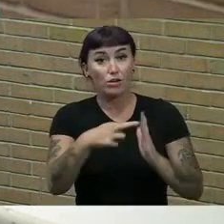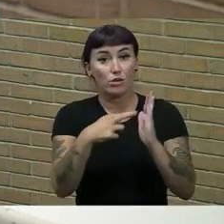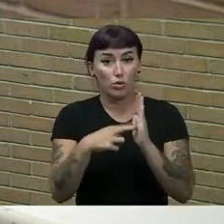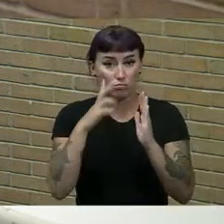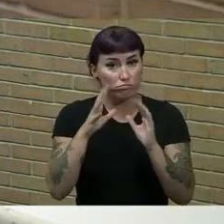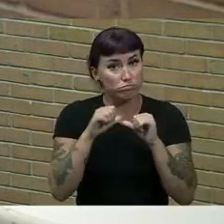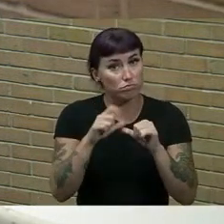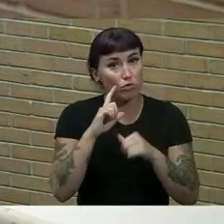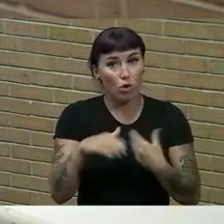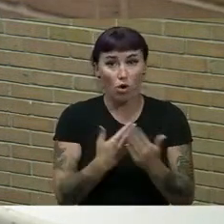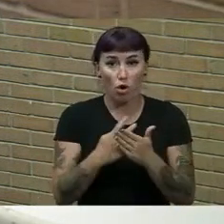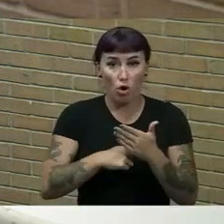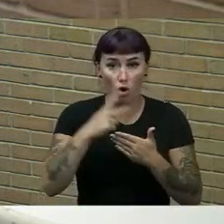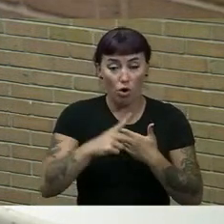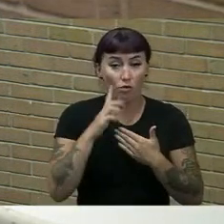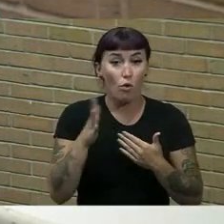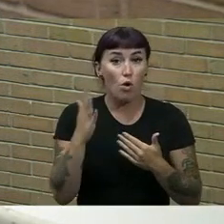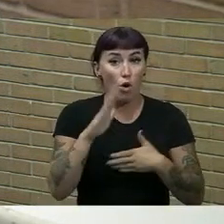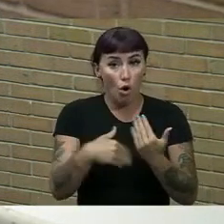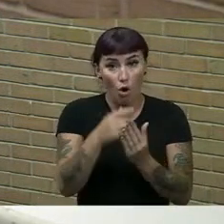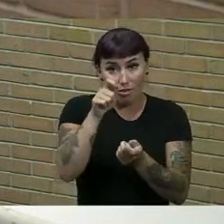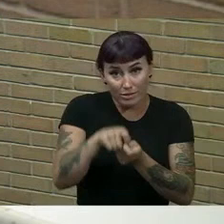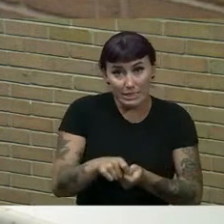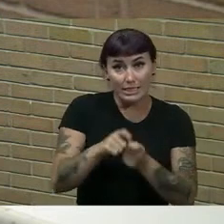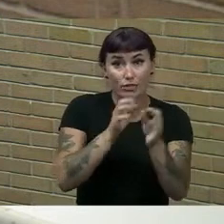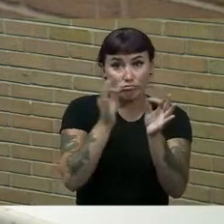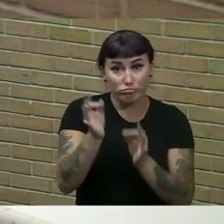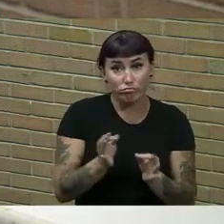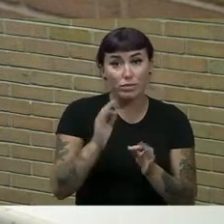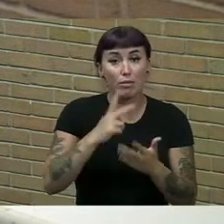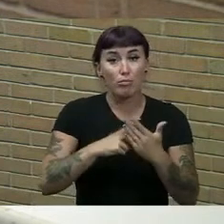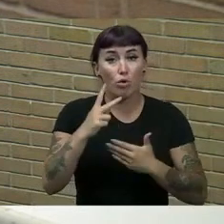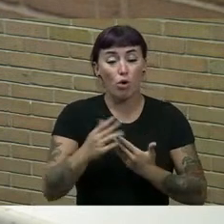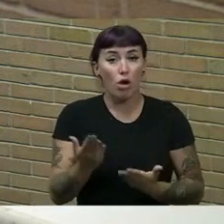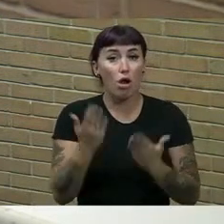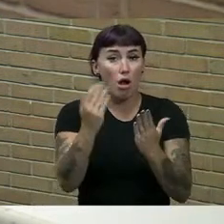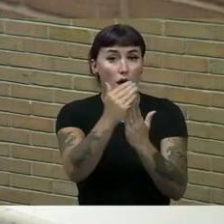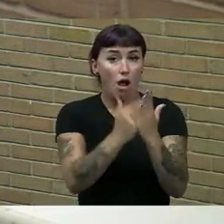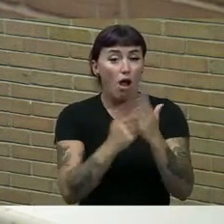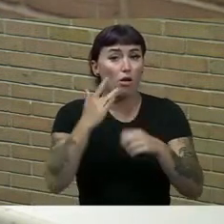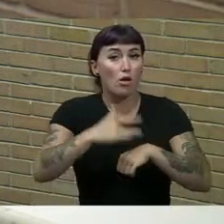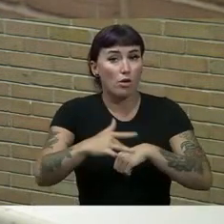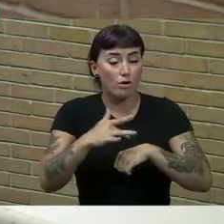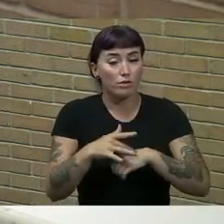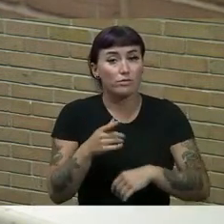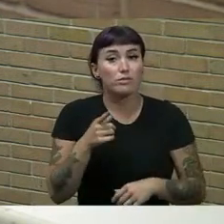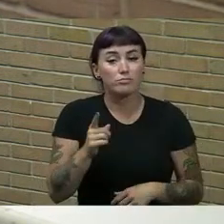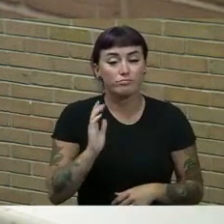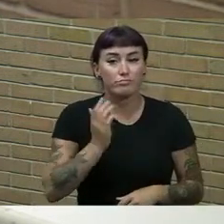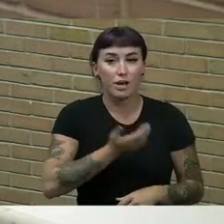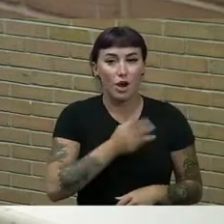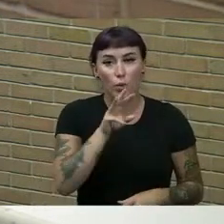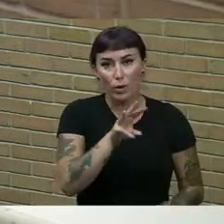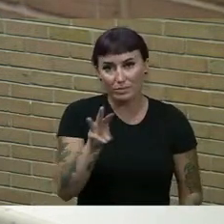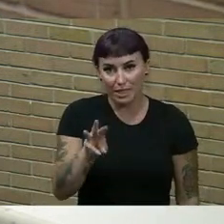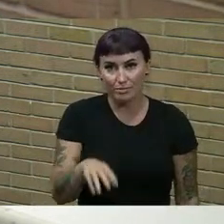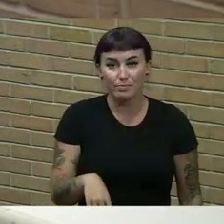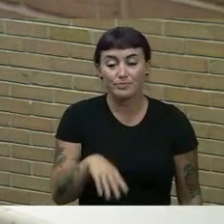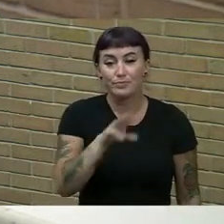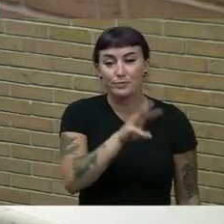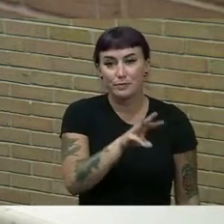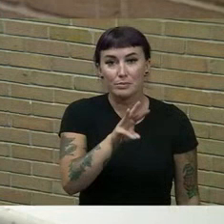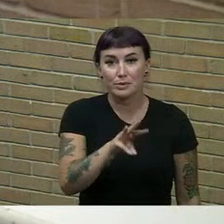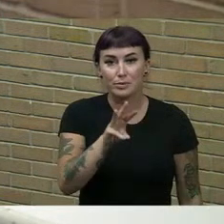all programs. For full details and program offerings, and those are available at our website,